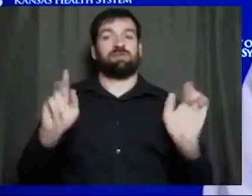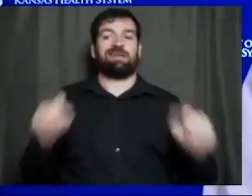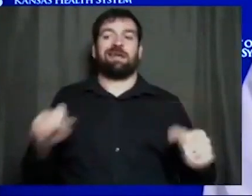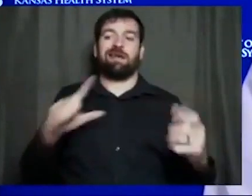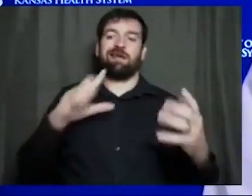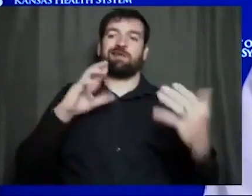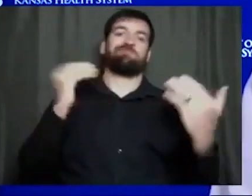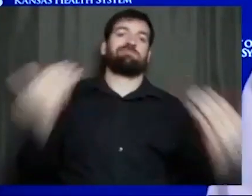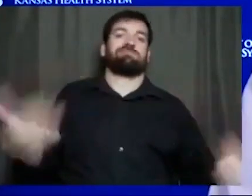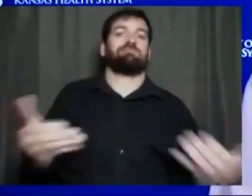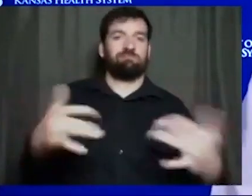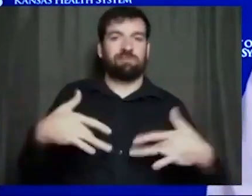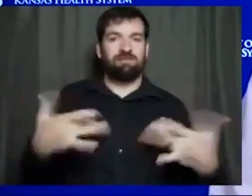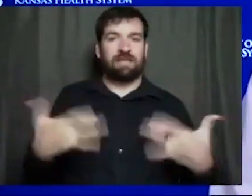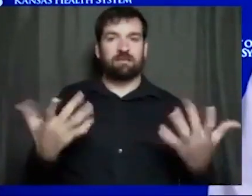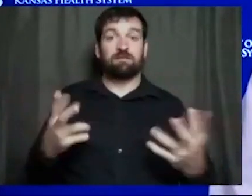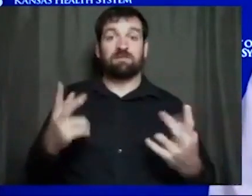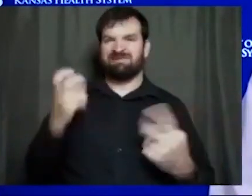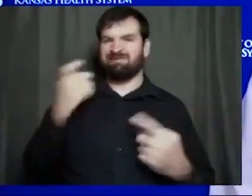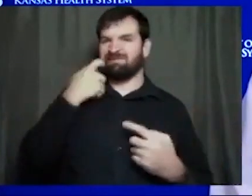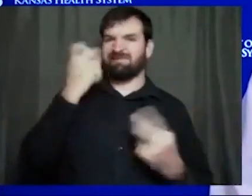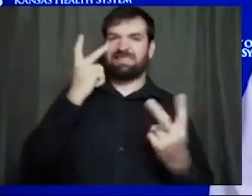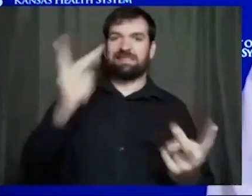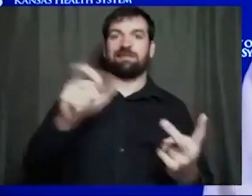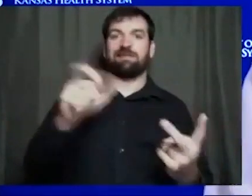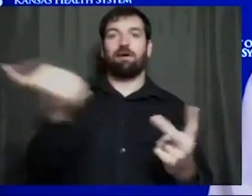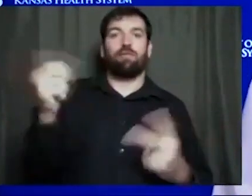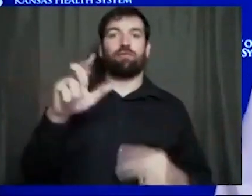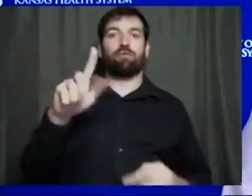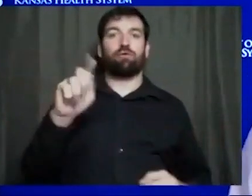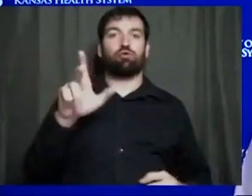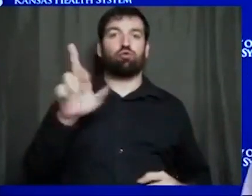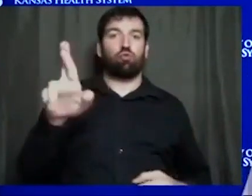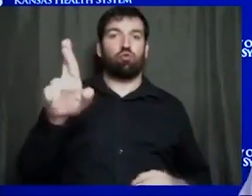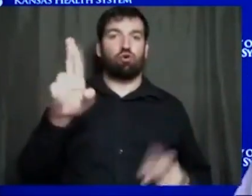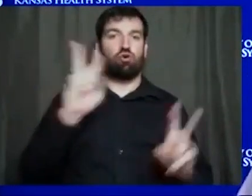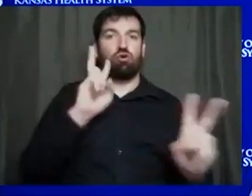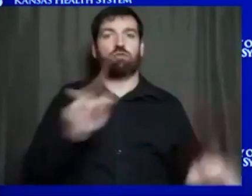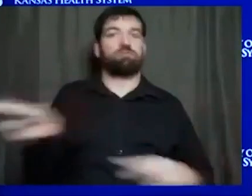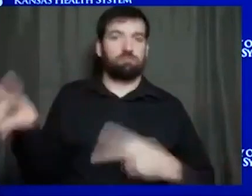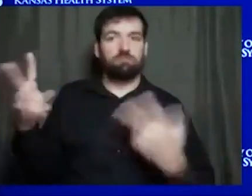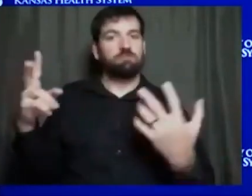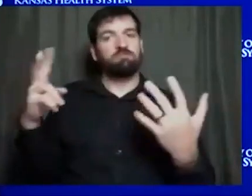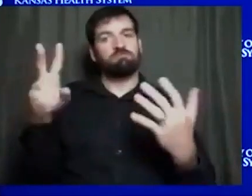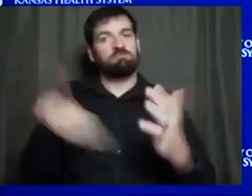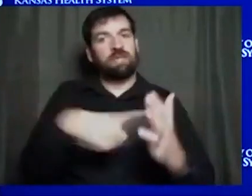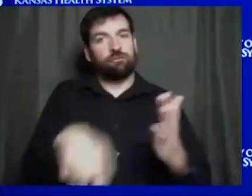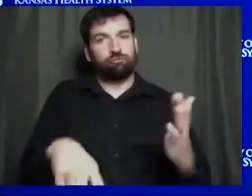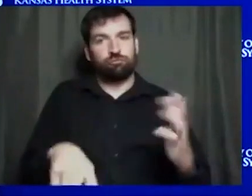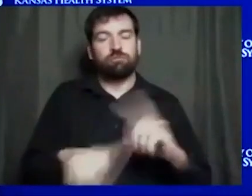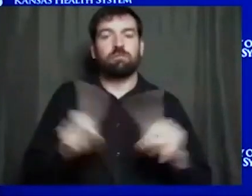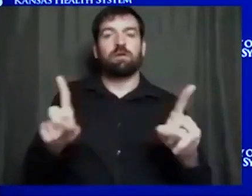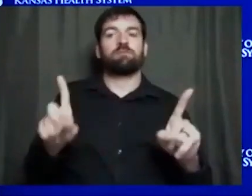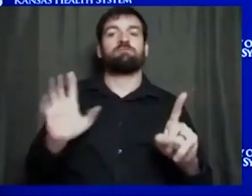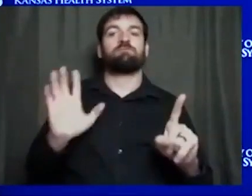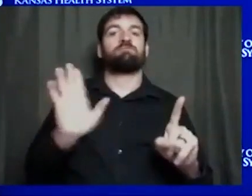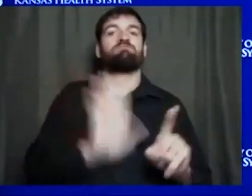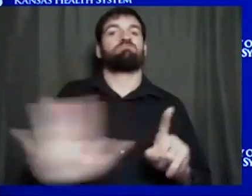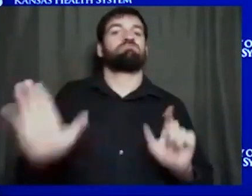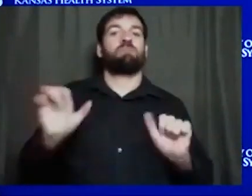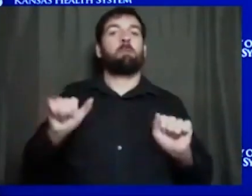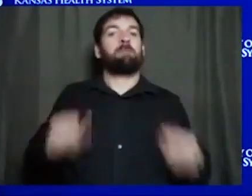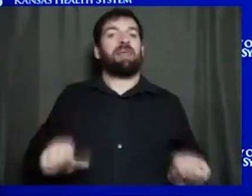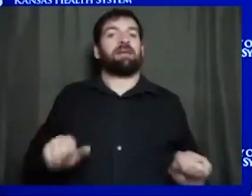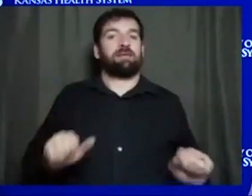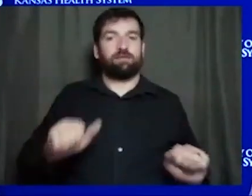another tour that was canceled as well because of COVID. So I think it is boiling down to what is your ability to tolerate any certain